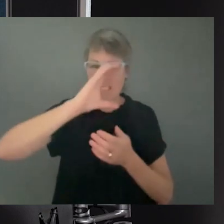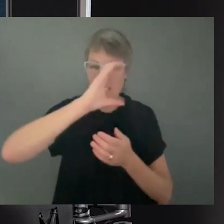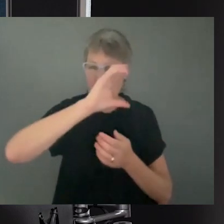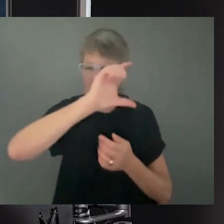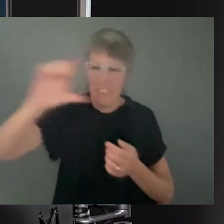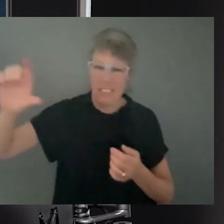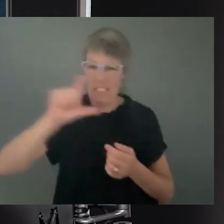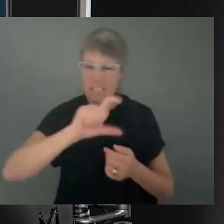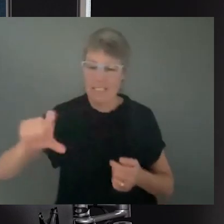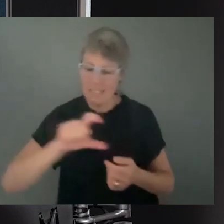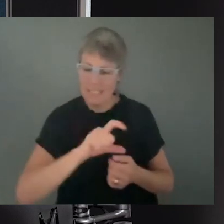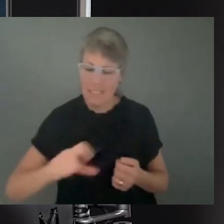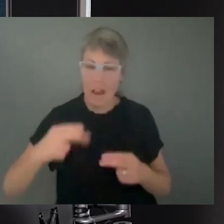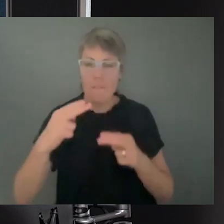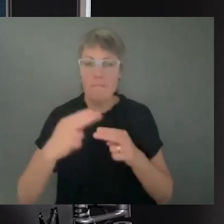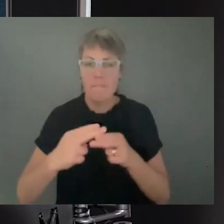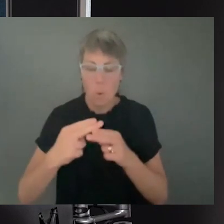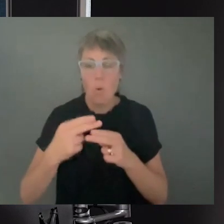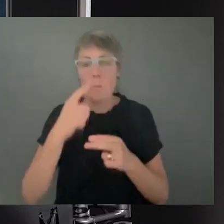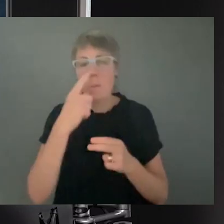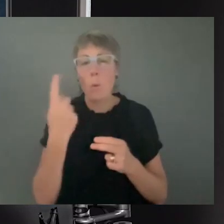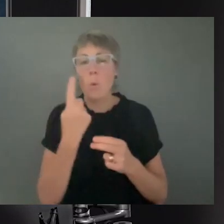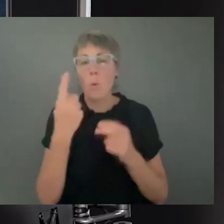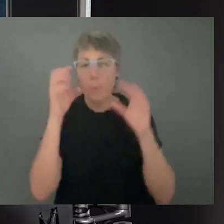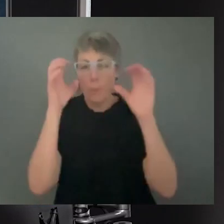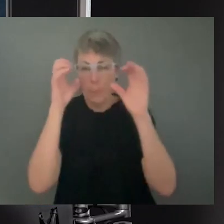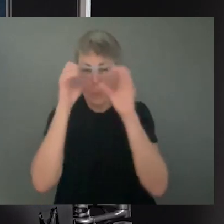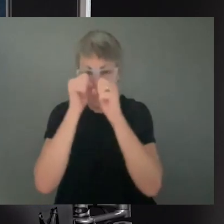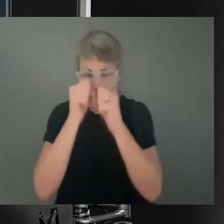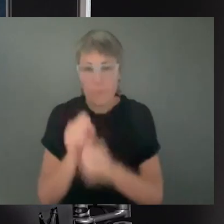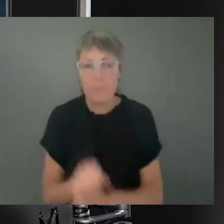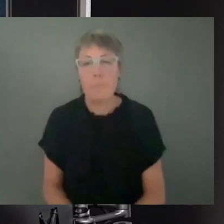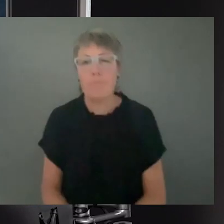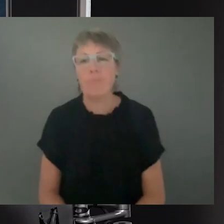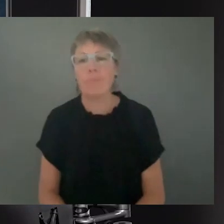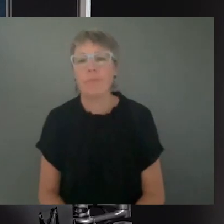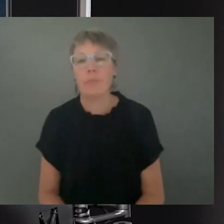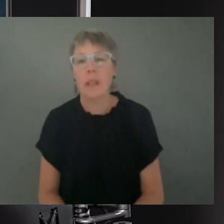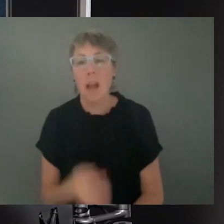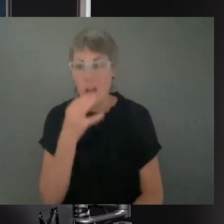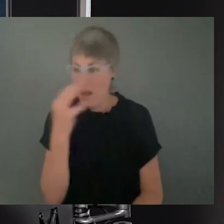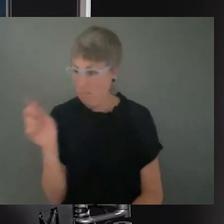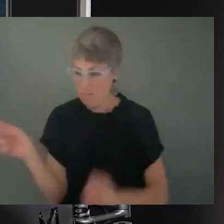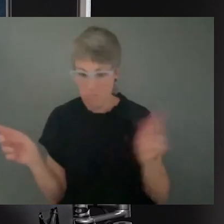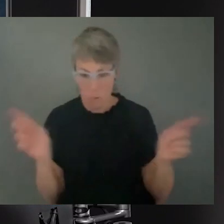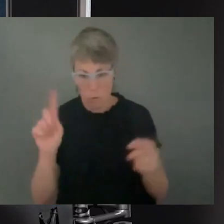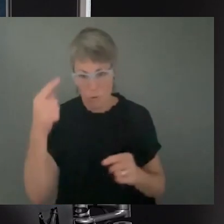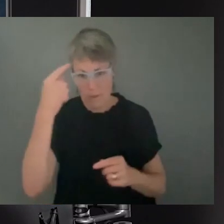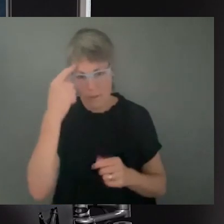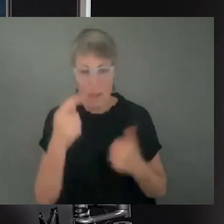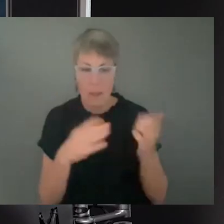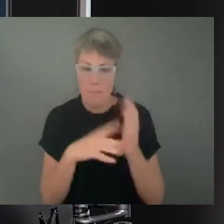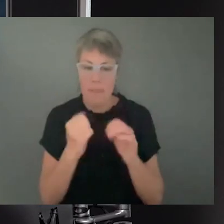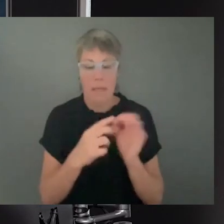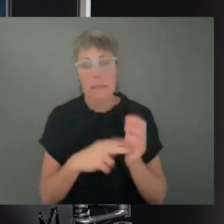others, definitely. Do you have anything to add to that, Megan? Look, I'm always going to agree with turning some of that